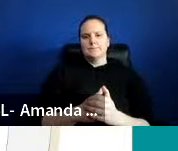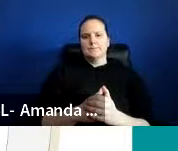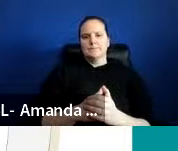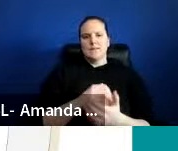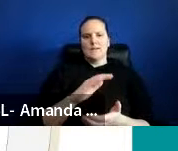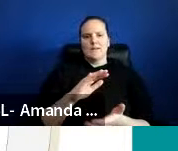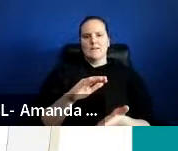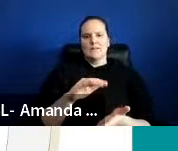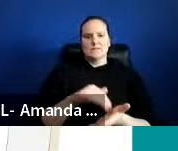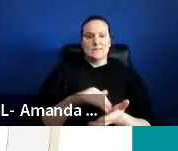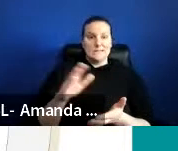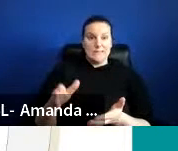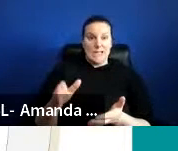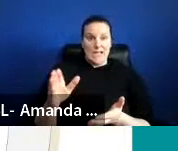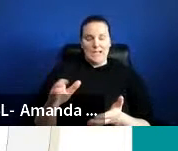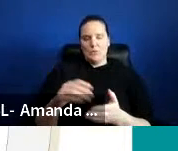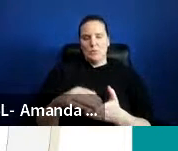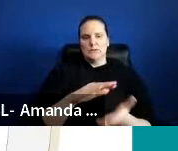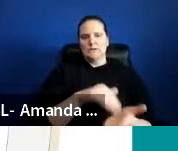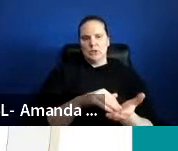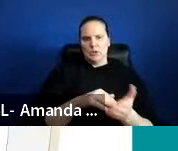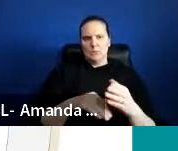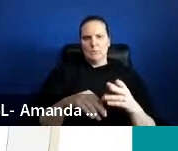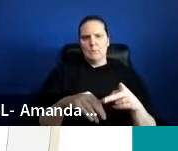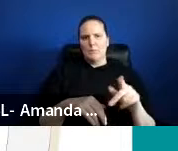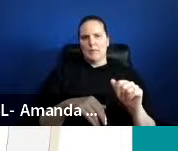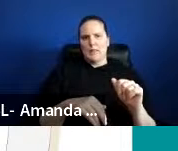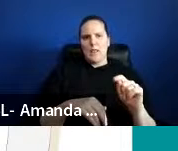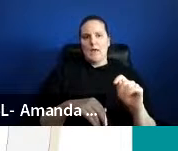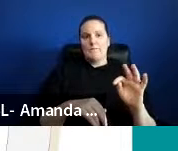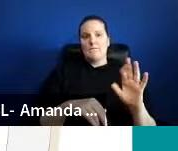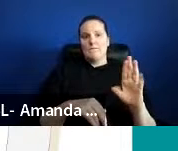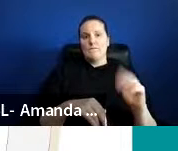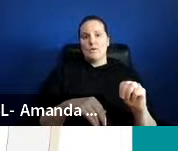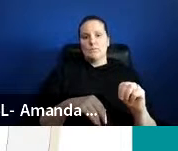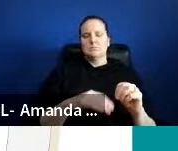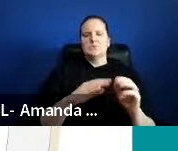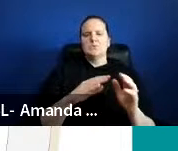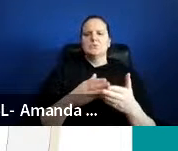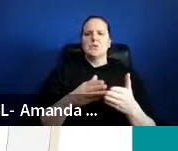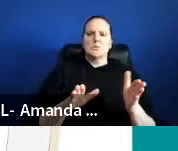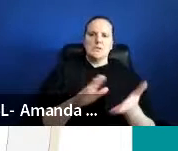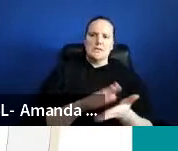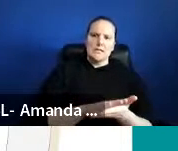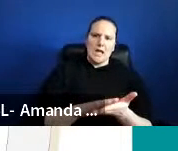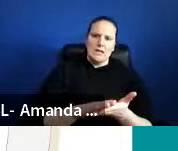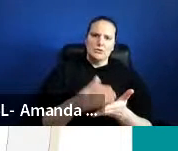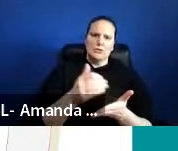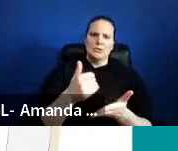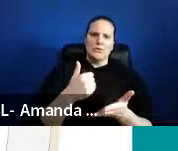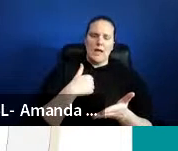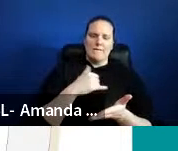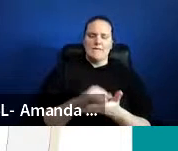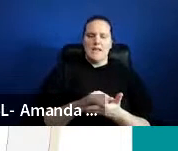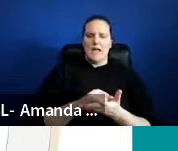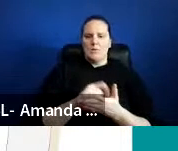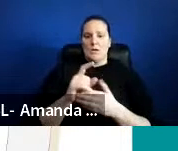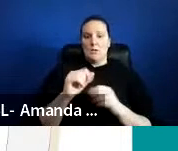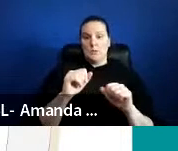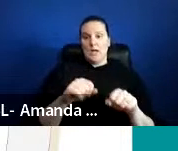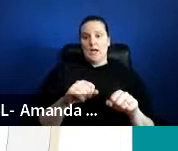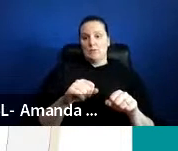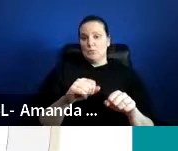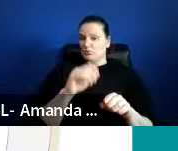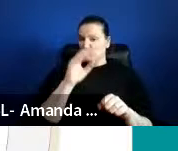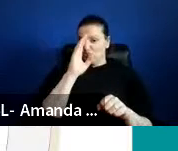center platform. Generally, it's nicer to have a center platform where you can, because you can come directly up to